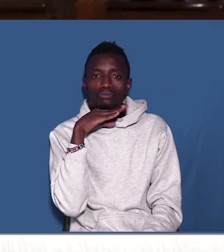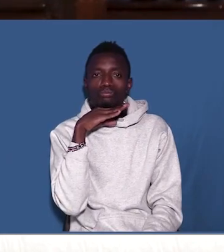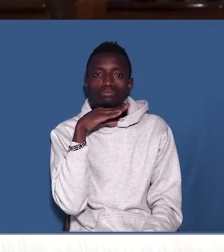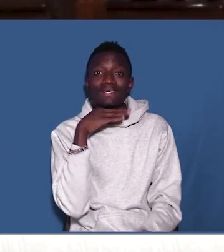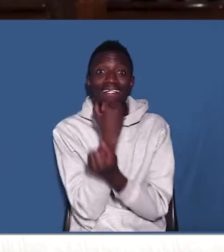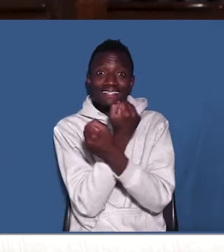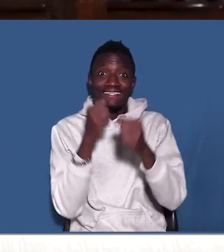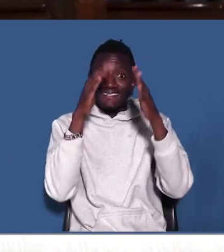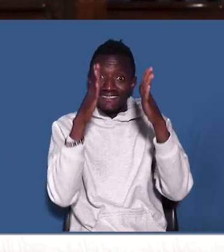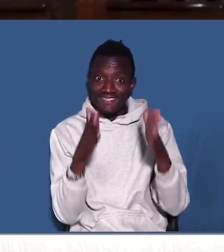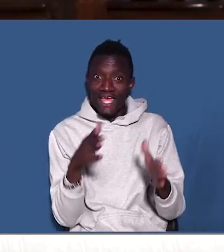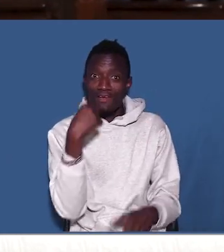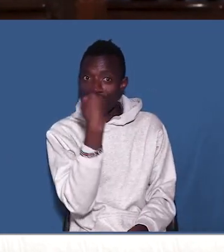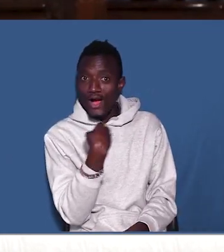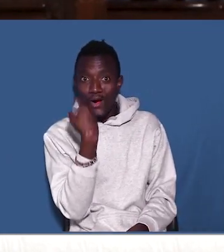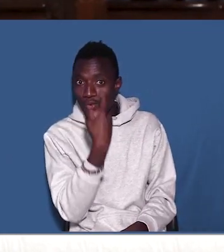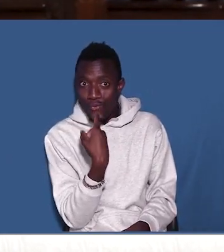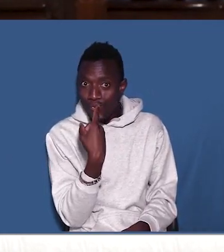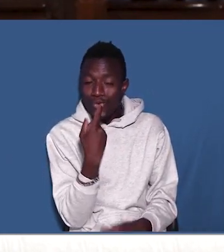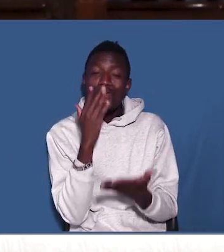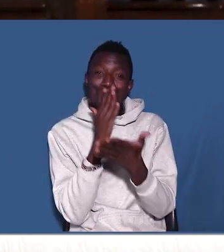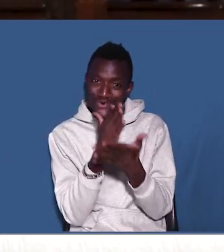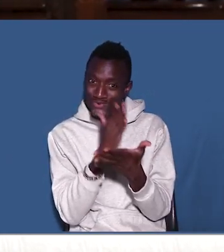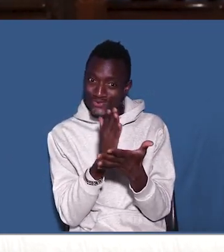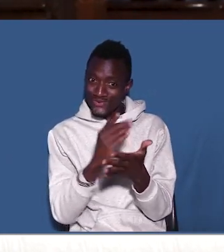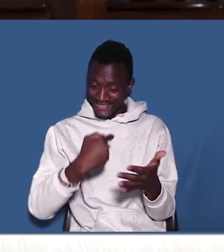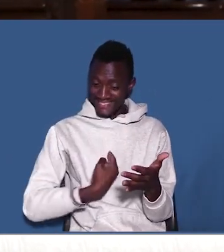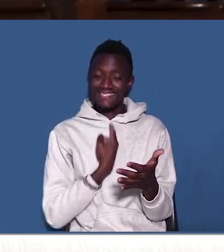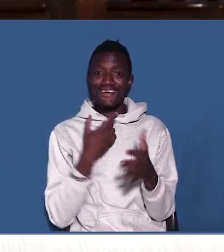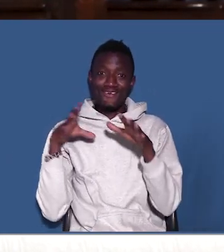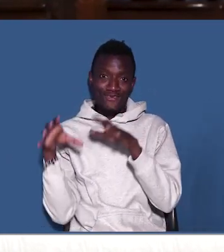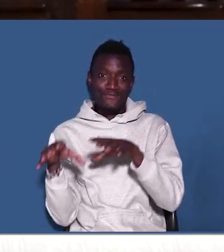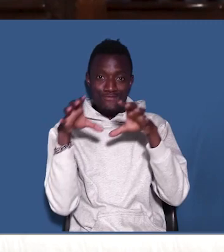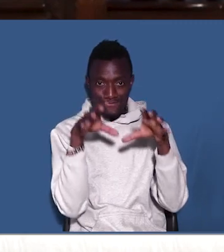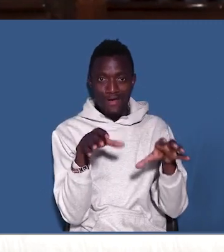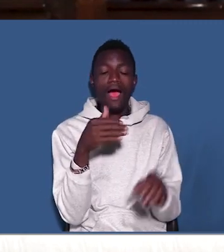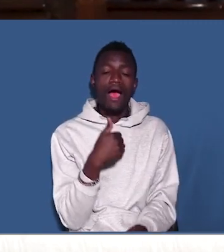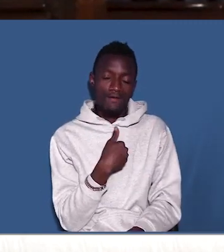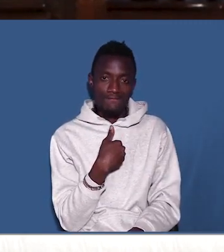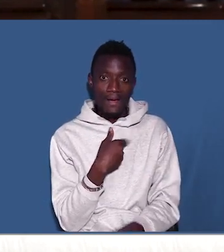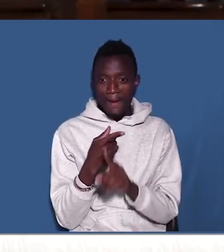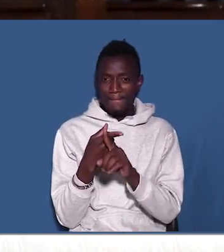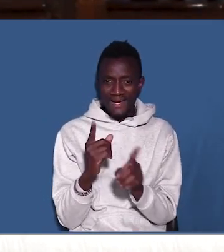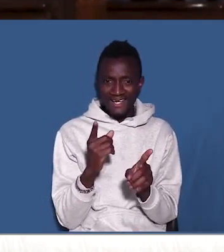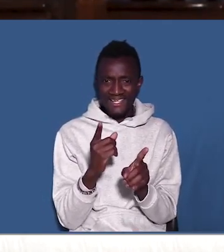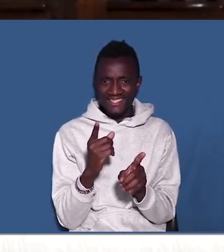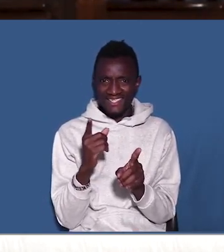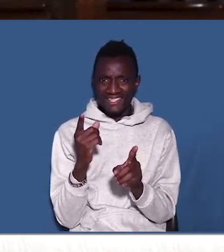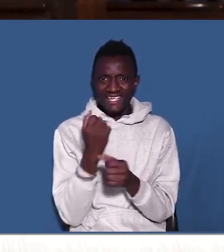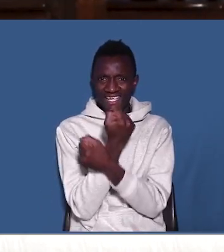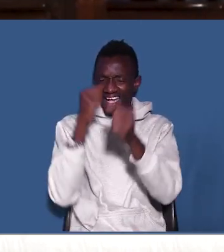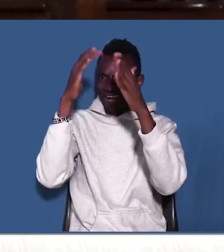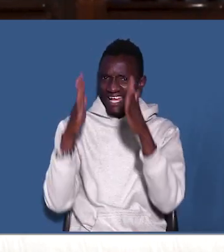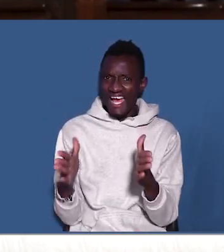A savior who remains in suffering is of no use to us. If a savior is overwhelmed